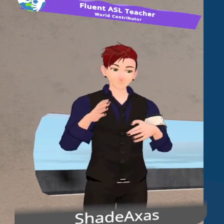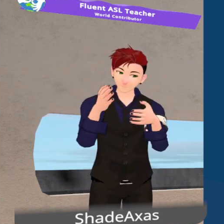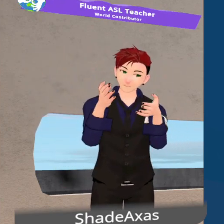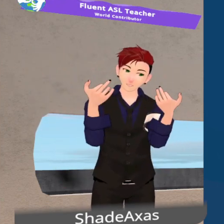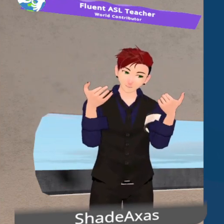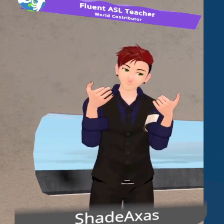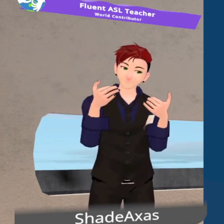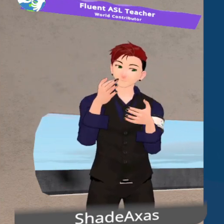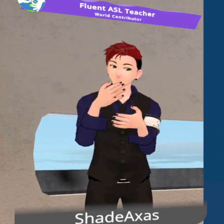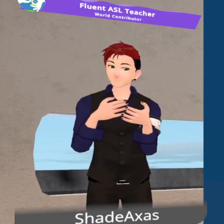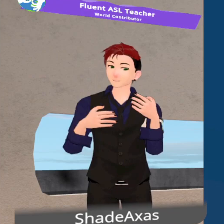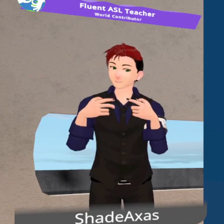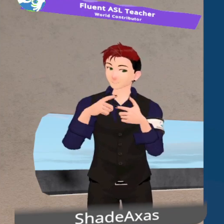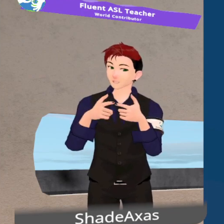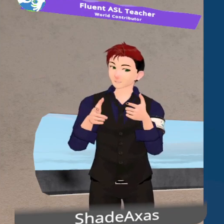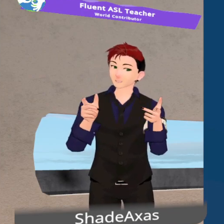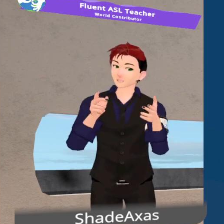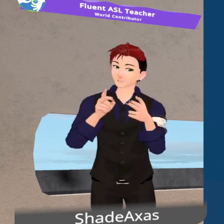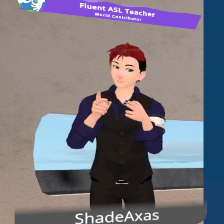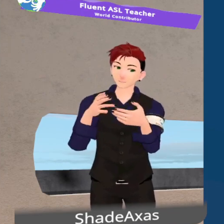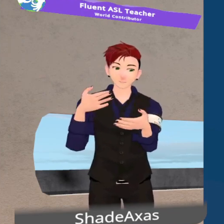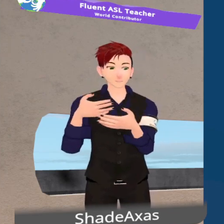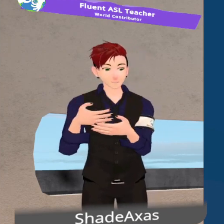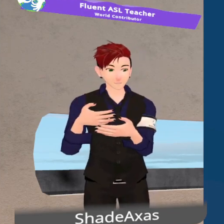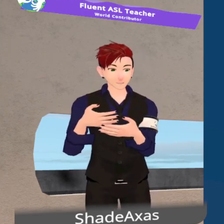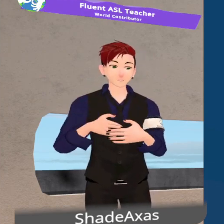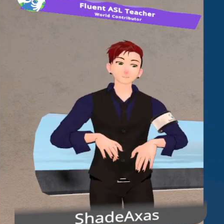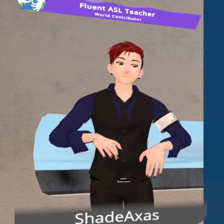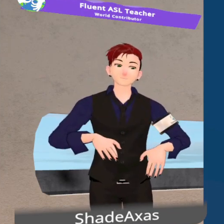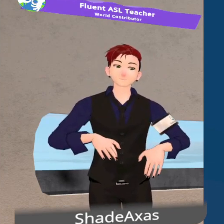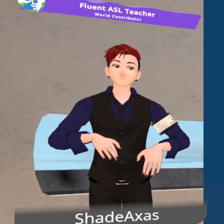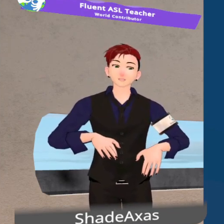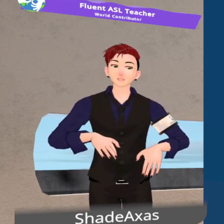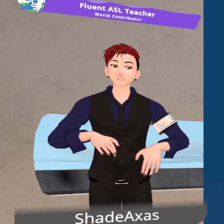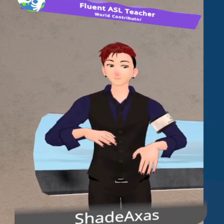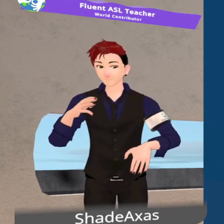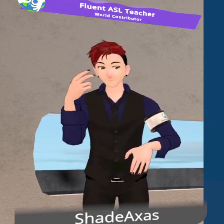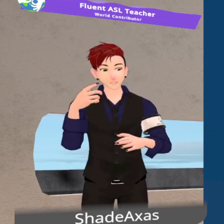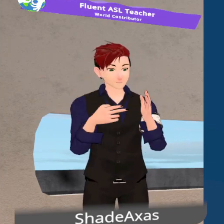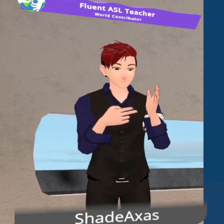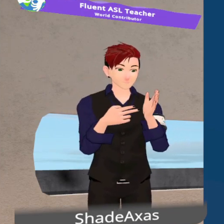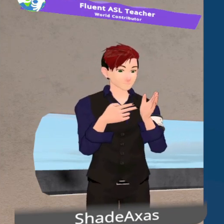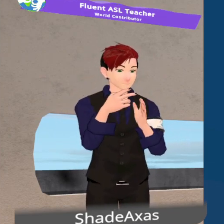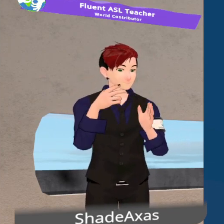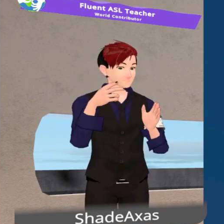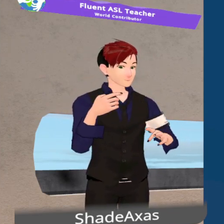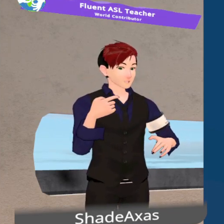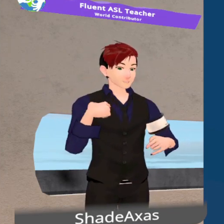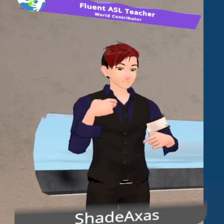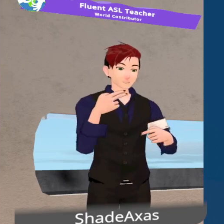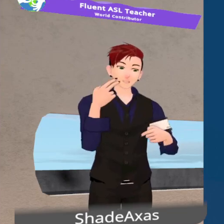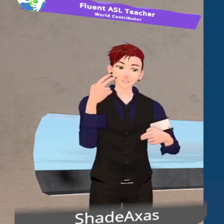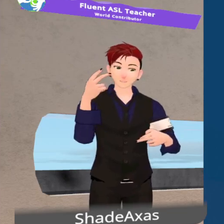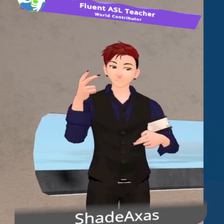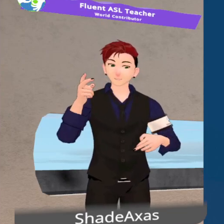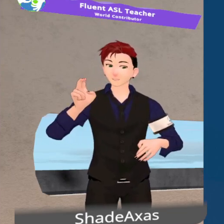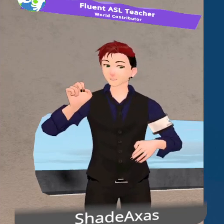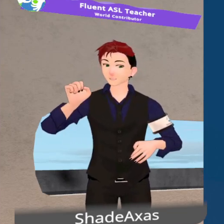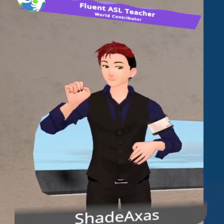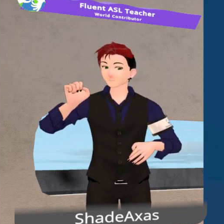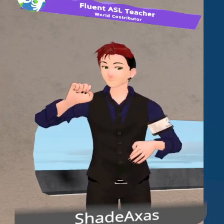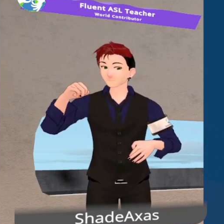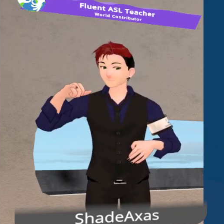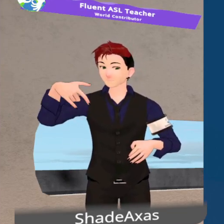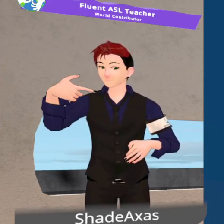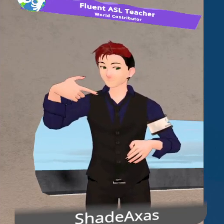over. Now, there are some sign languages who are very, very similar. Like, honestly, I have